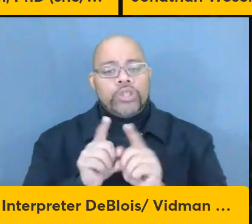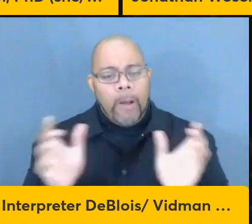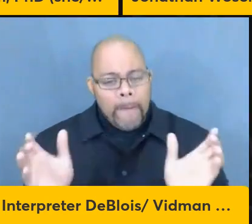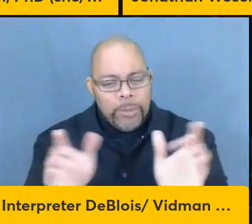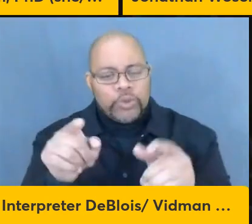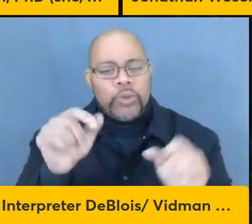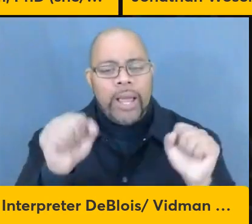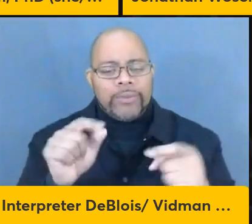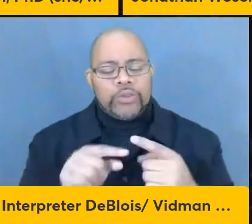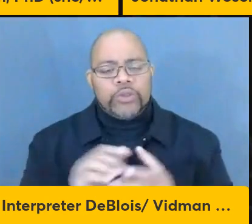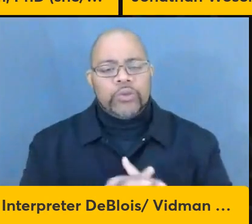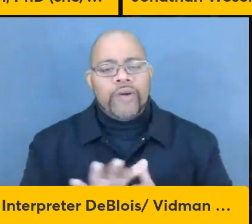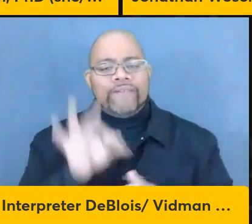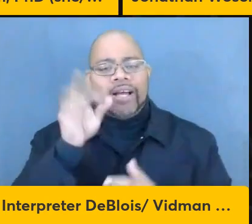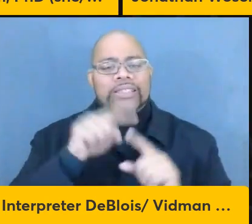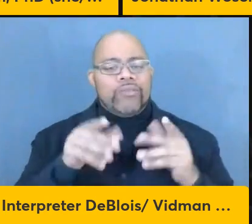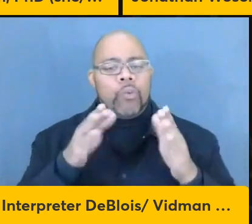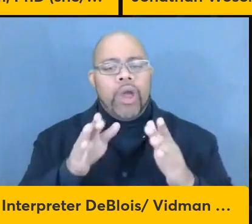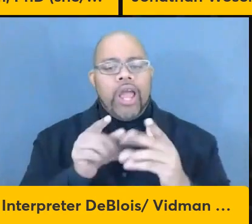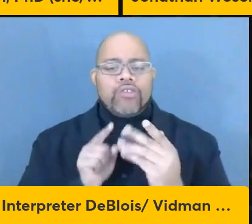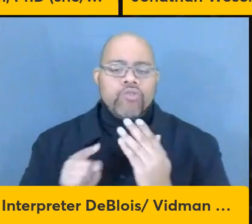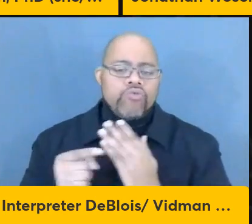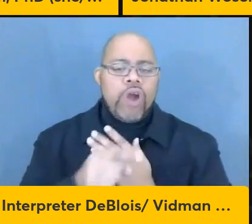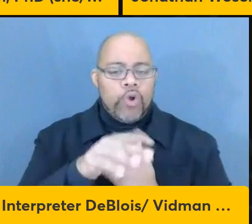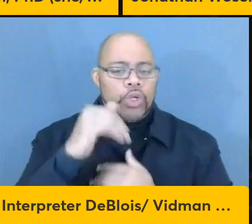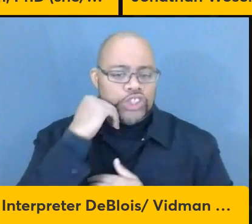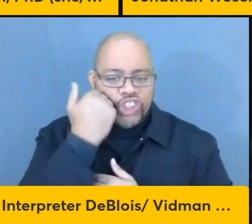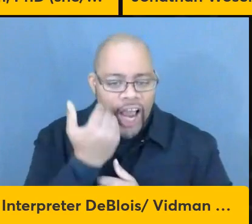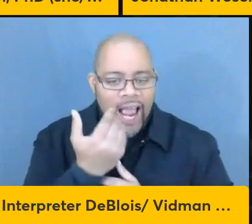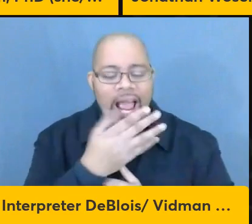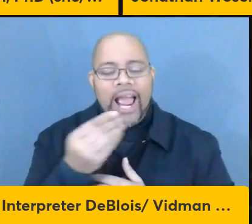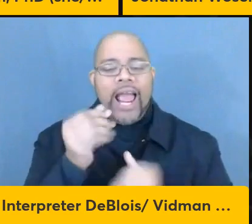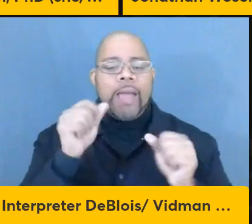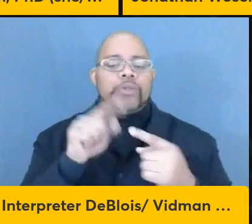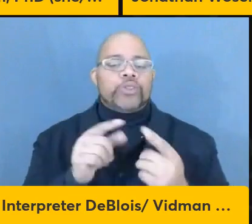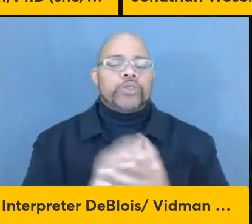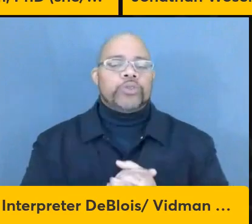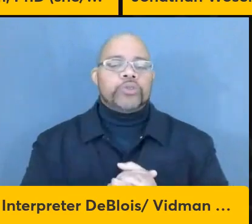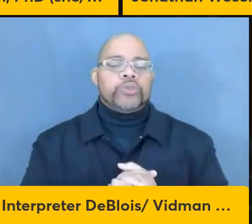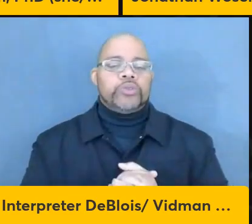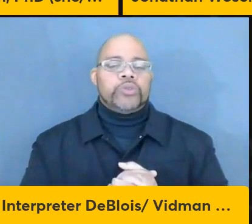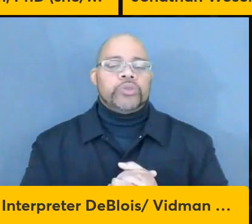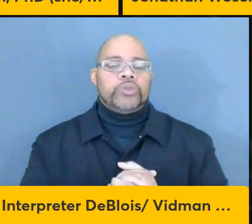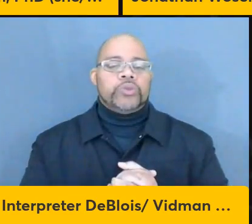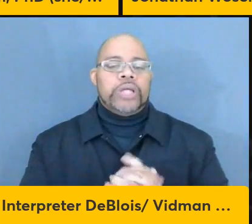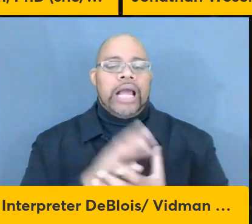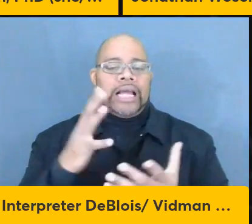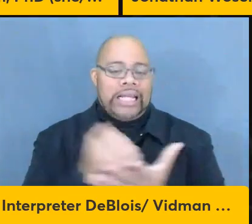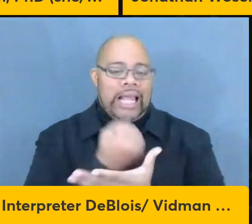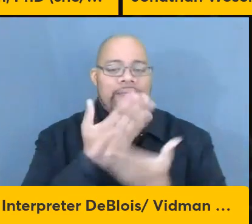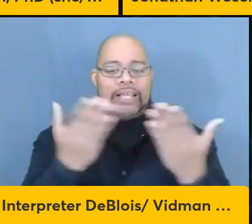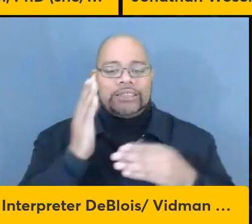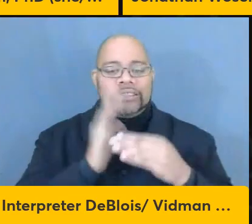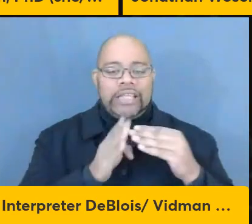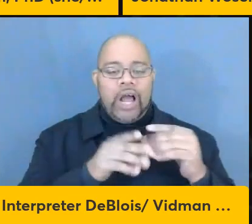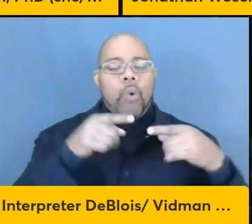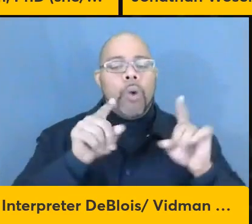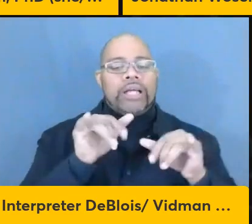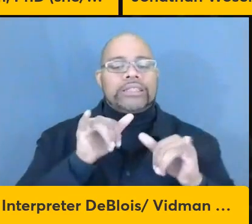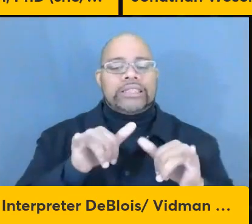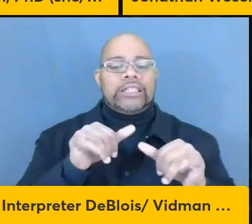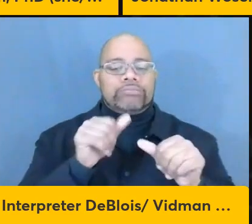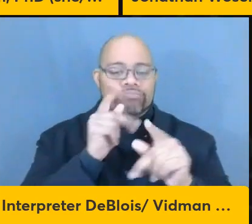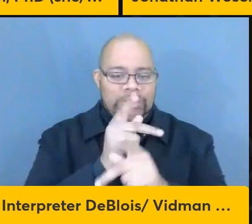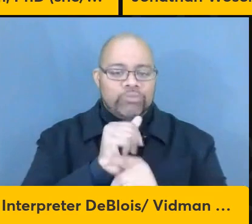to be able to find ways around how shy you are and be able to, get stuff done while still staying true